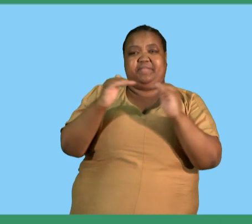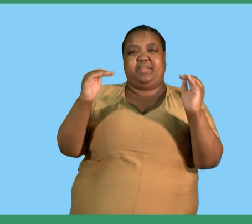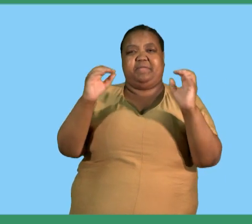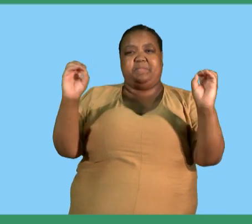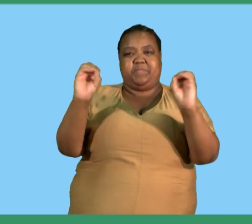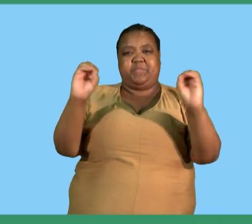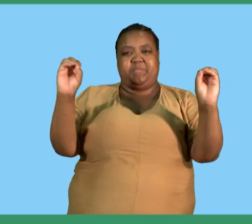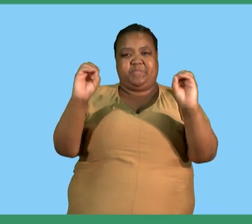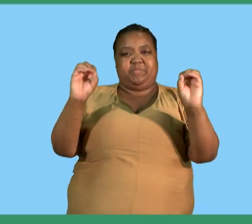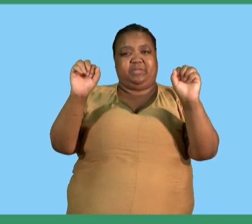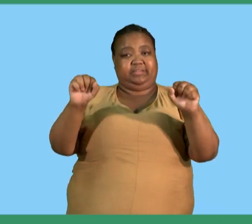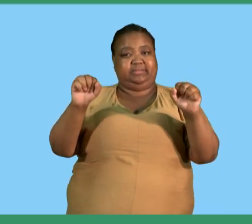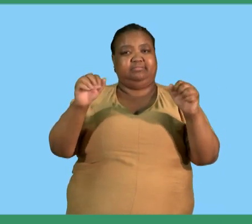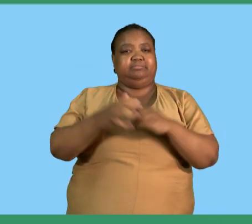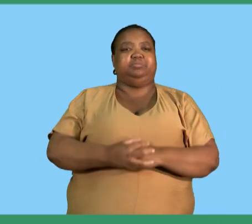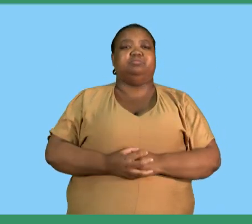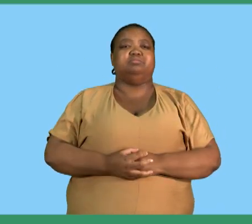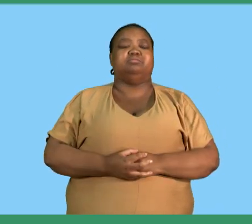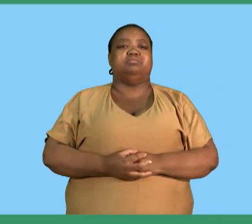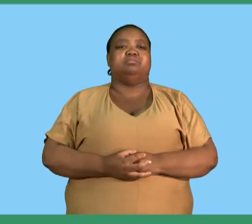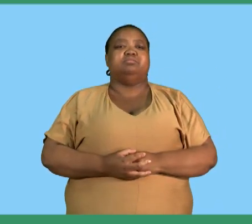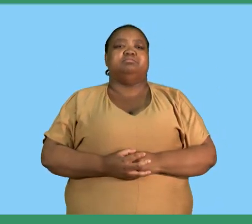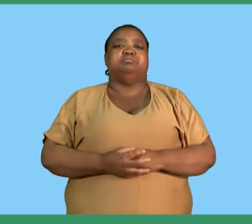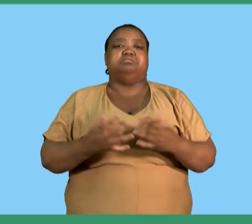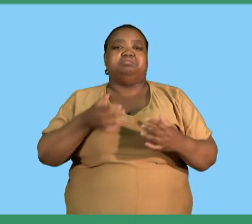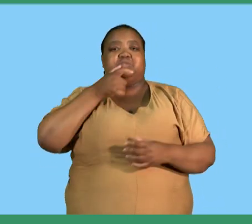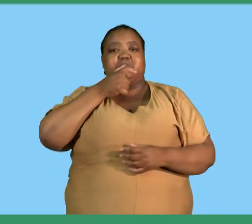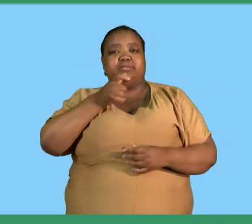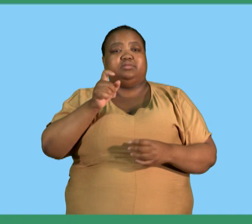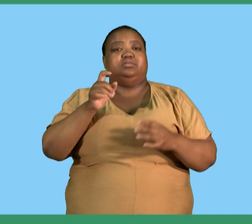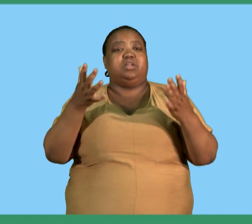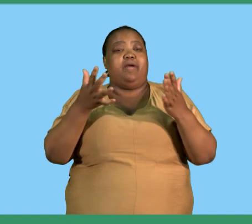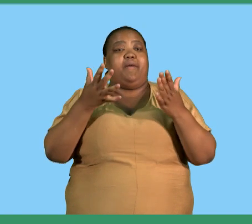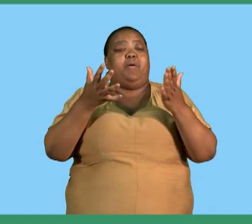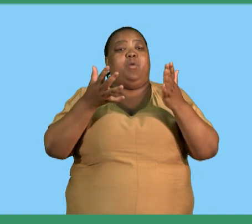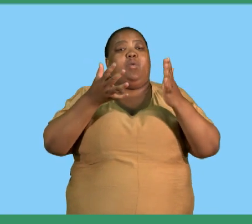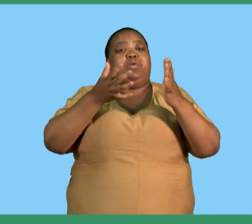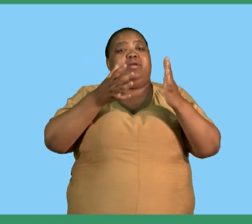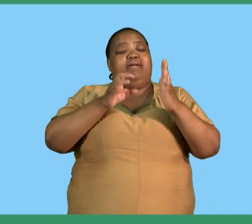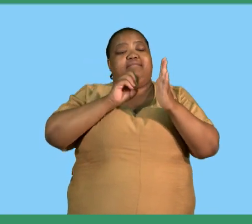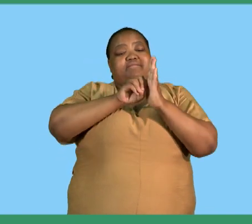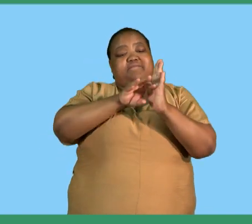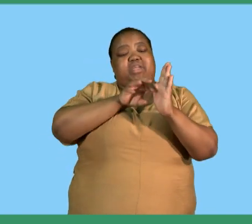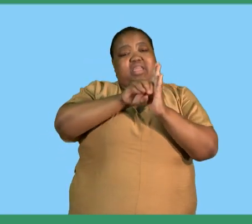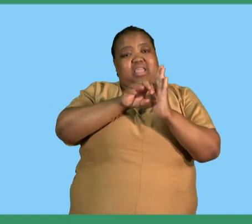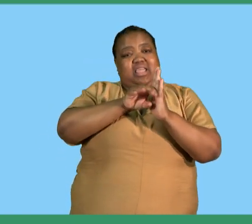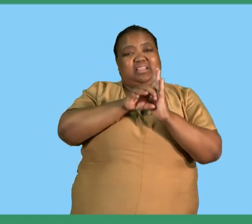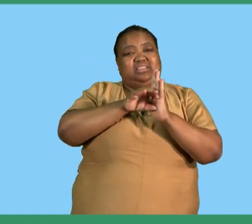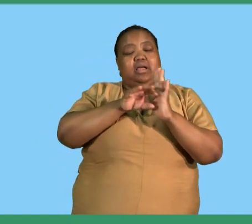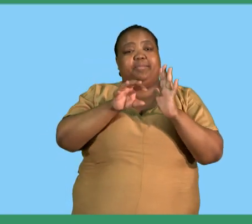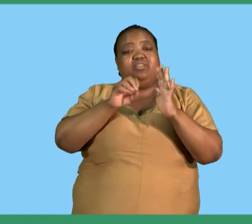unfair advertising. Please do not confuse the two concepts. The right concept is unfair advertising, but